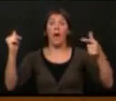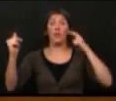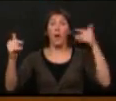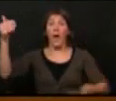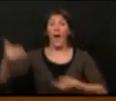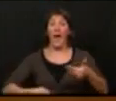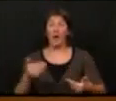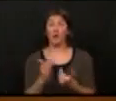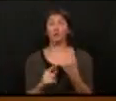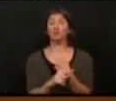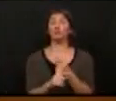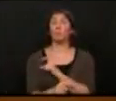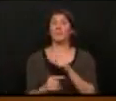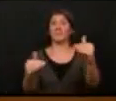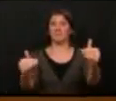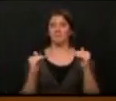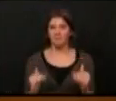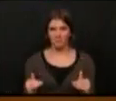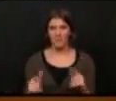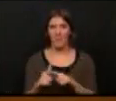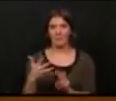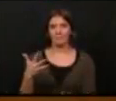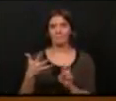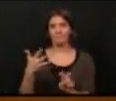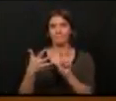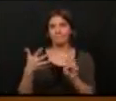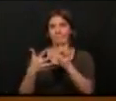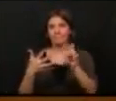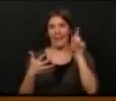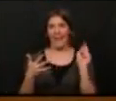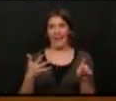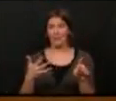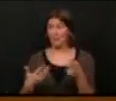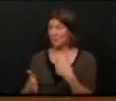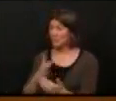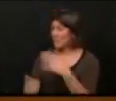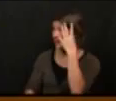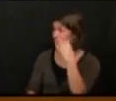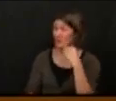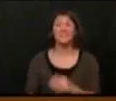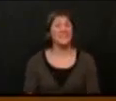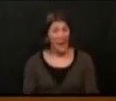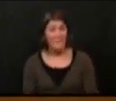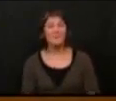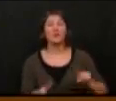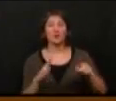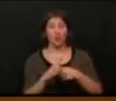captain has to work their way up. Okay. Even if they have experience? That is correct. Oh.